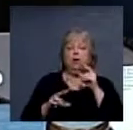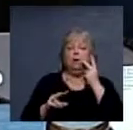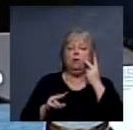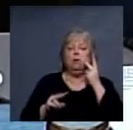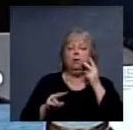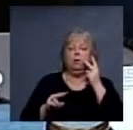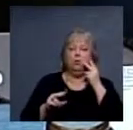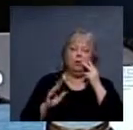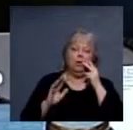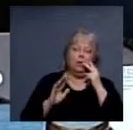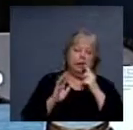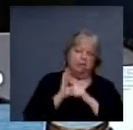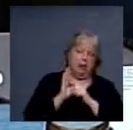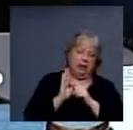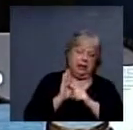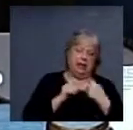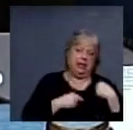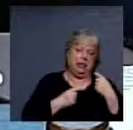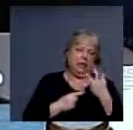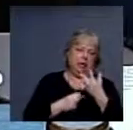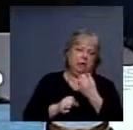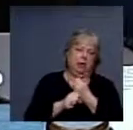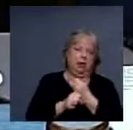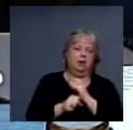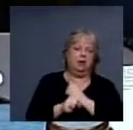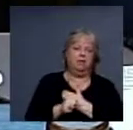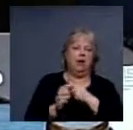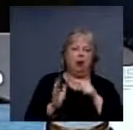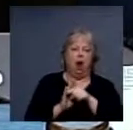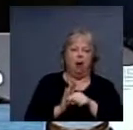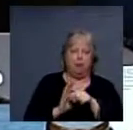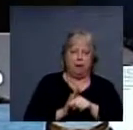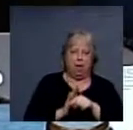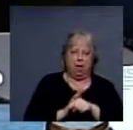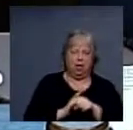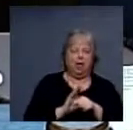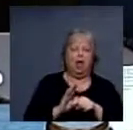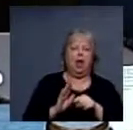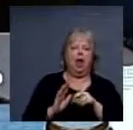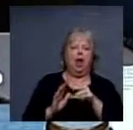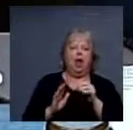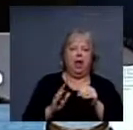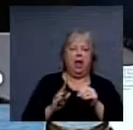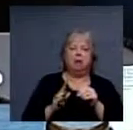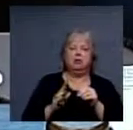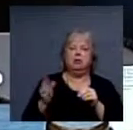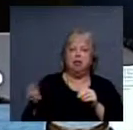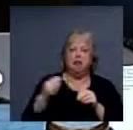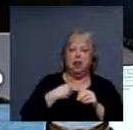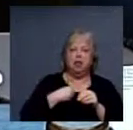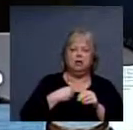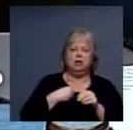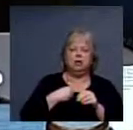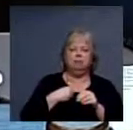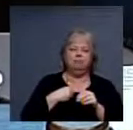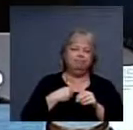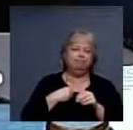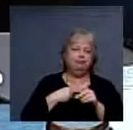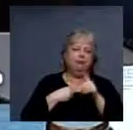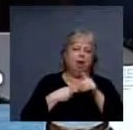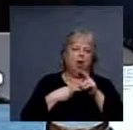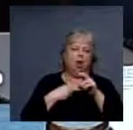last 3 years of our homicides and to give us a profile